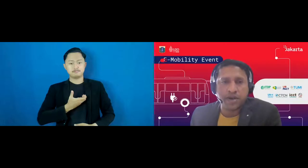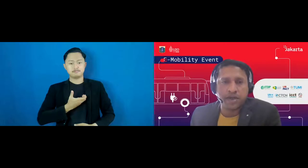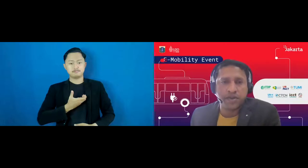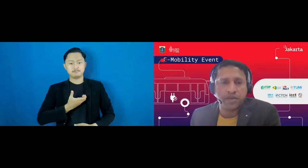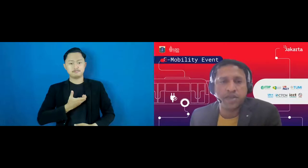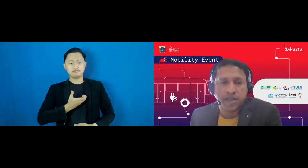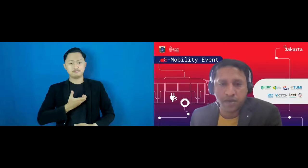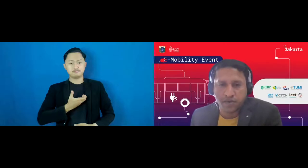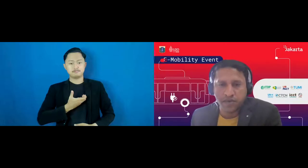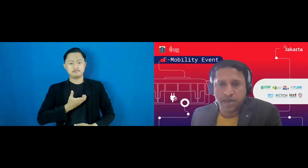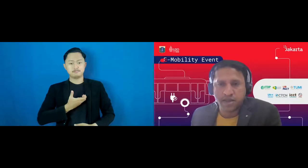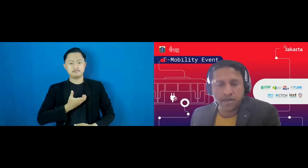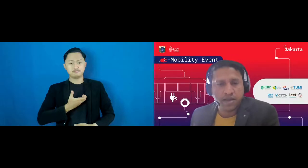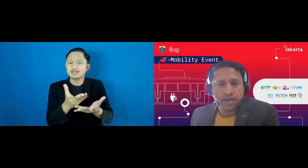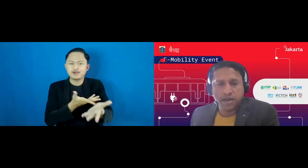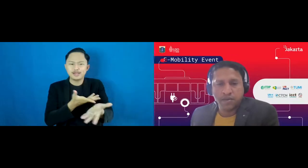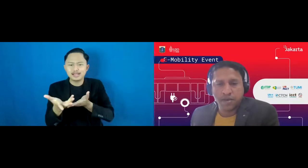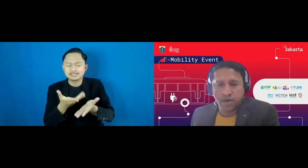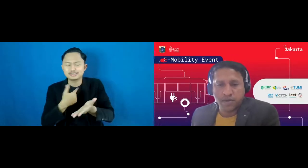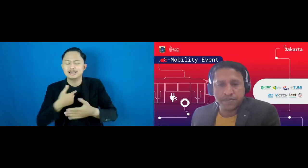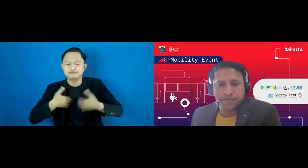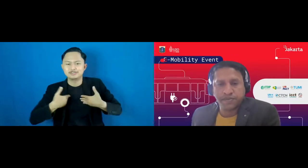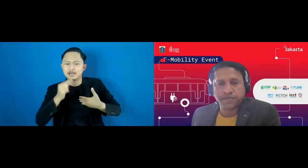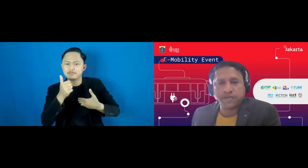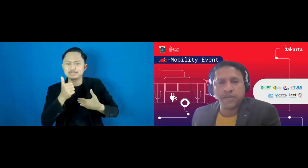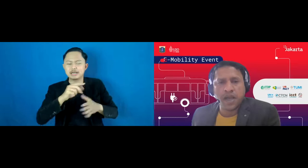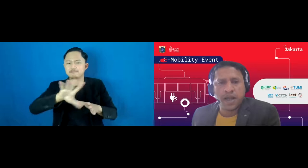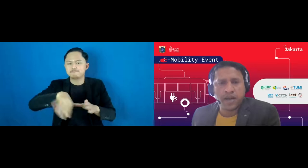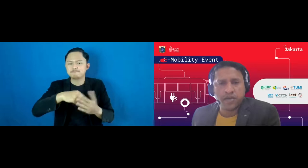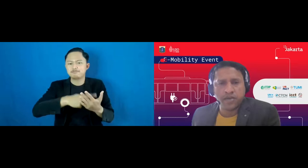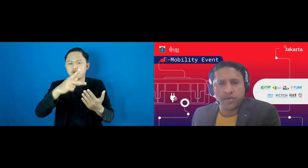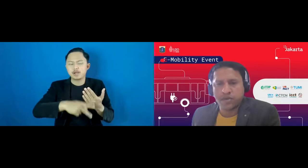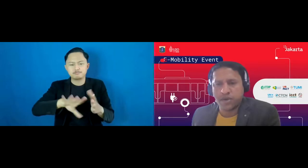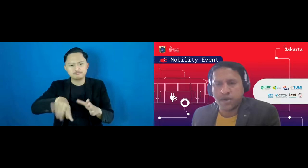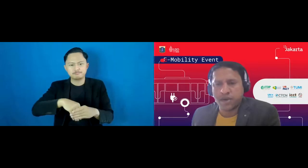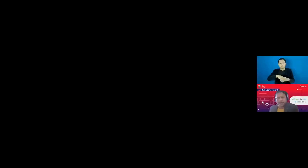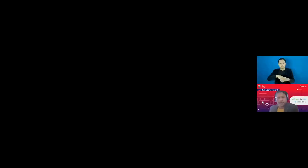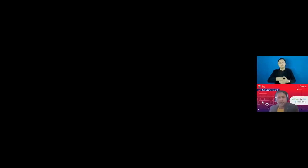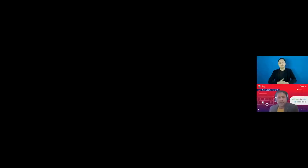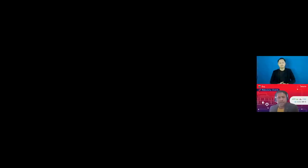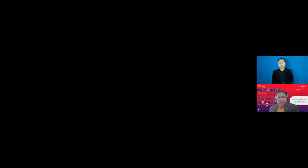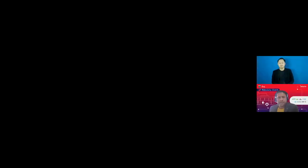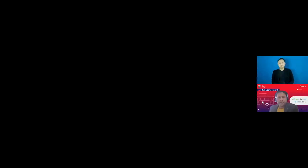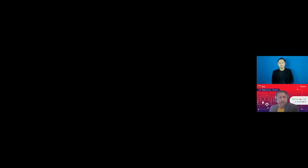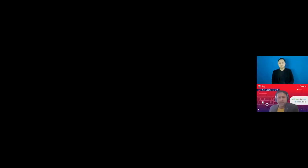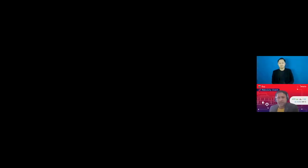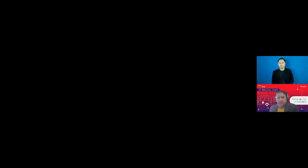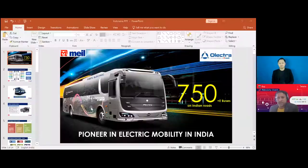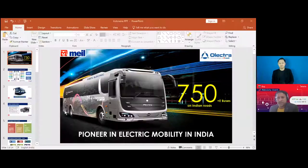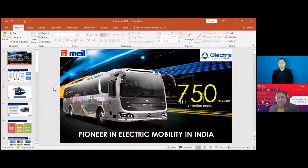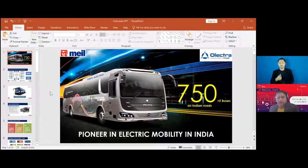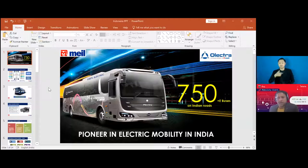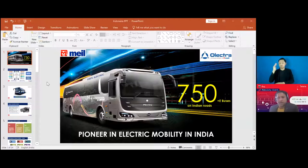to interact with you and share our views on this program. I'll take you through the